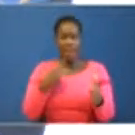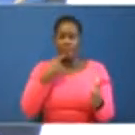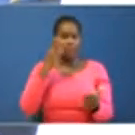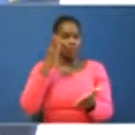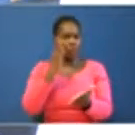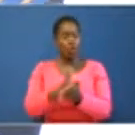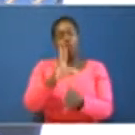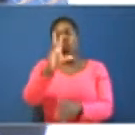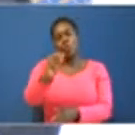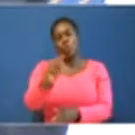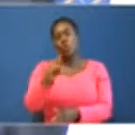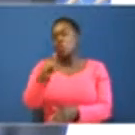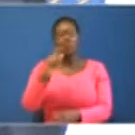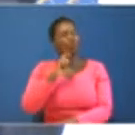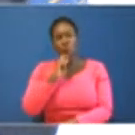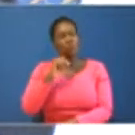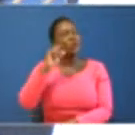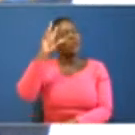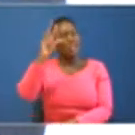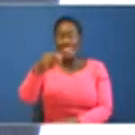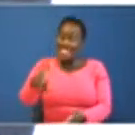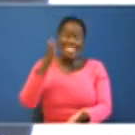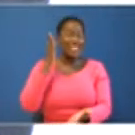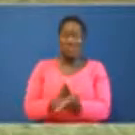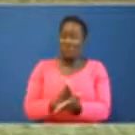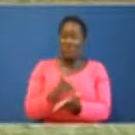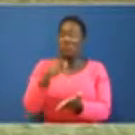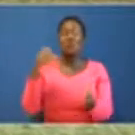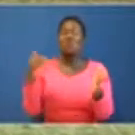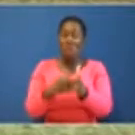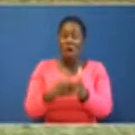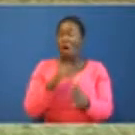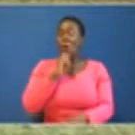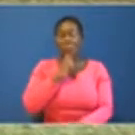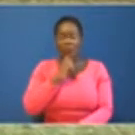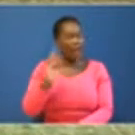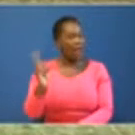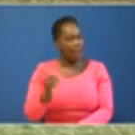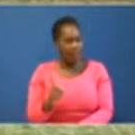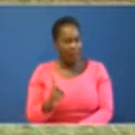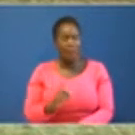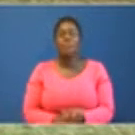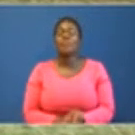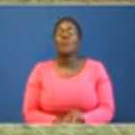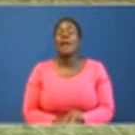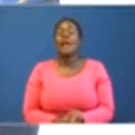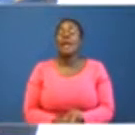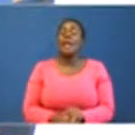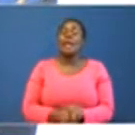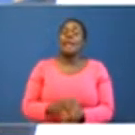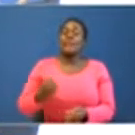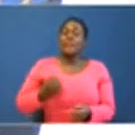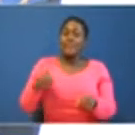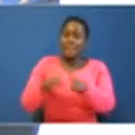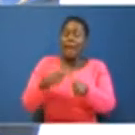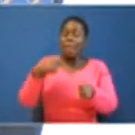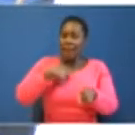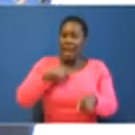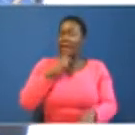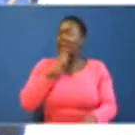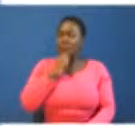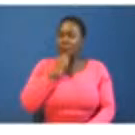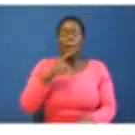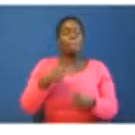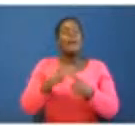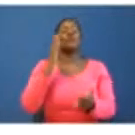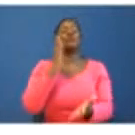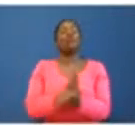you no i mean you can shake your head this is a reality not me no let my sister shake her head very hard